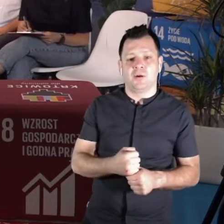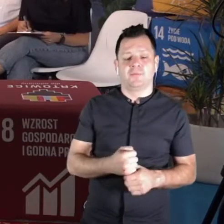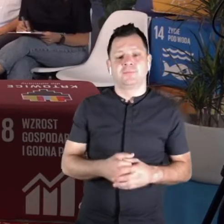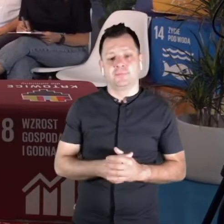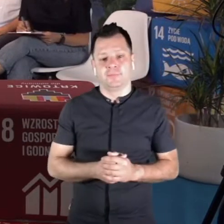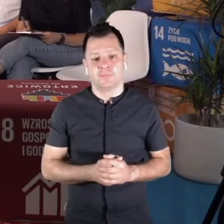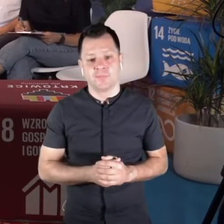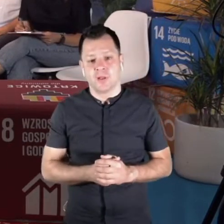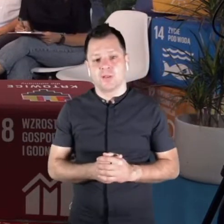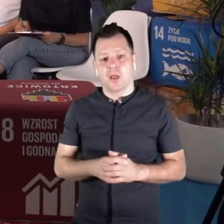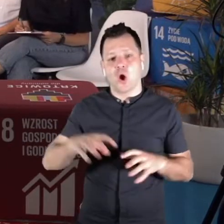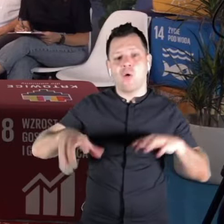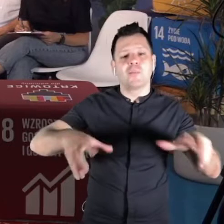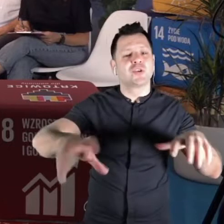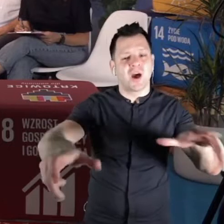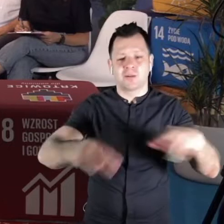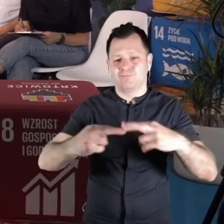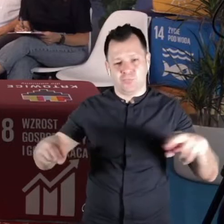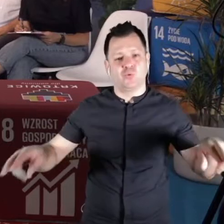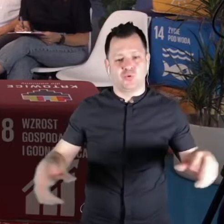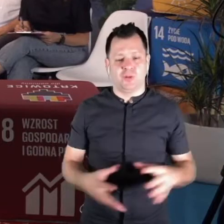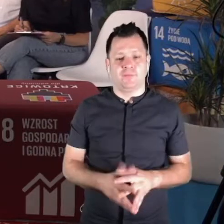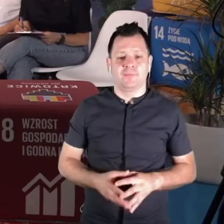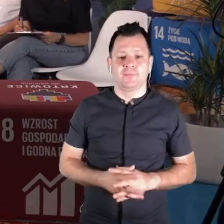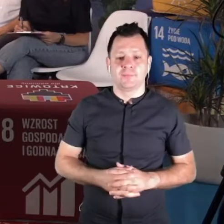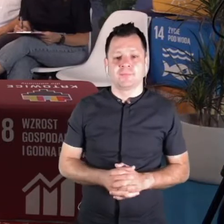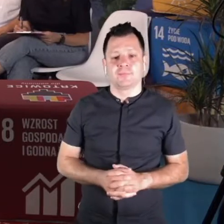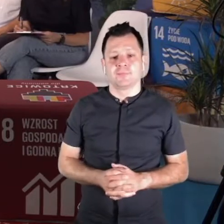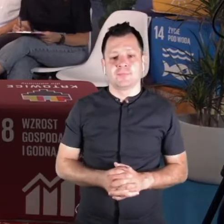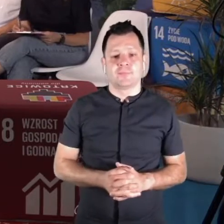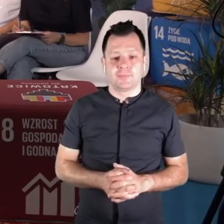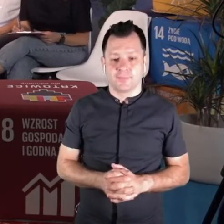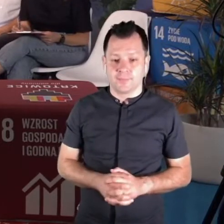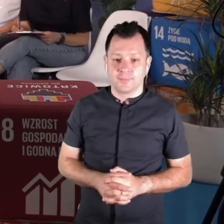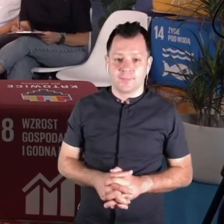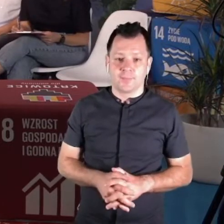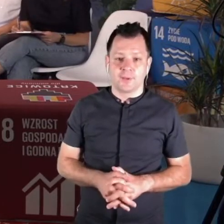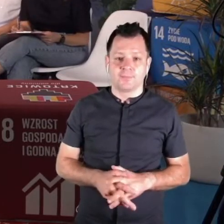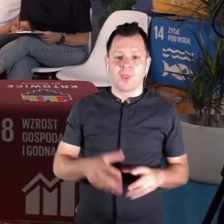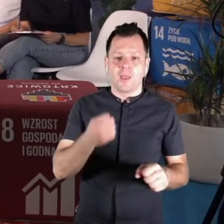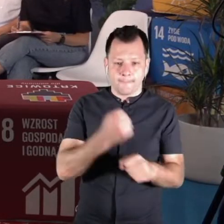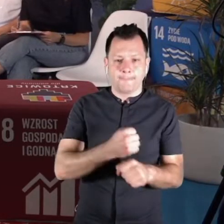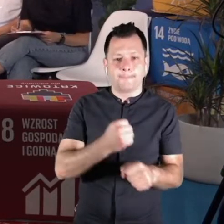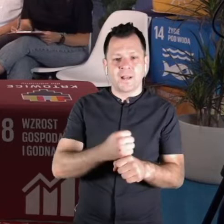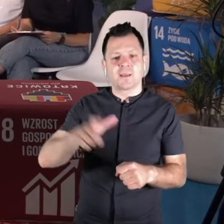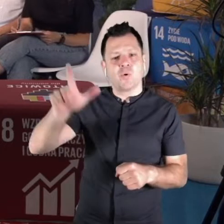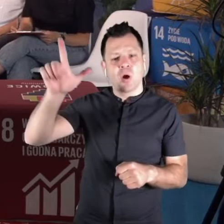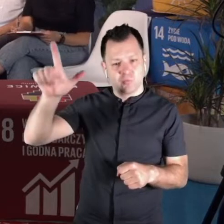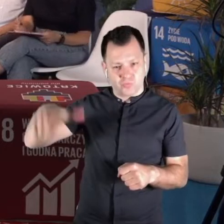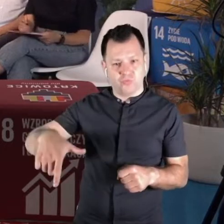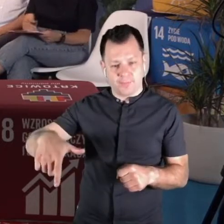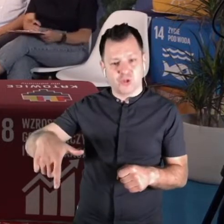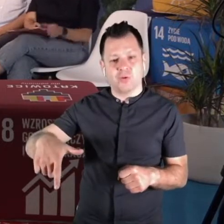done only in few months, let's say, because those 8 people plus IT